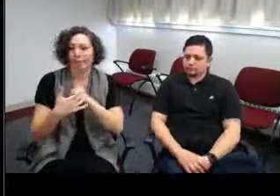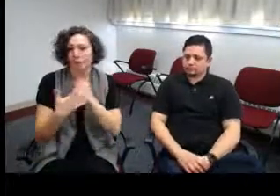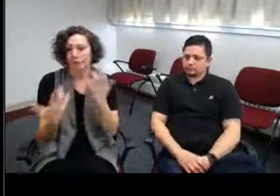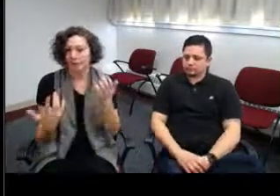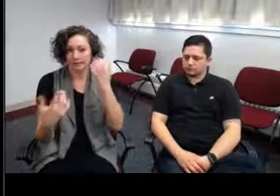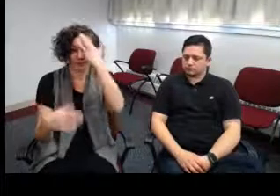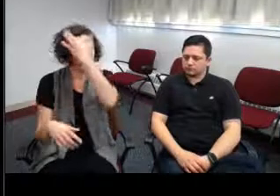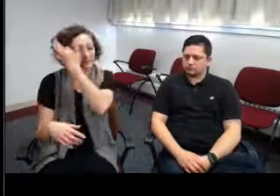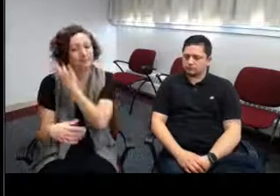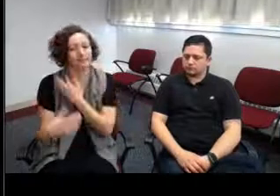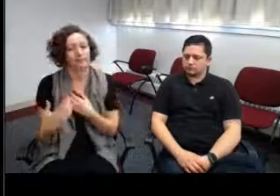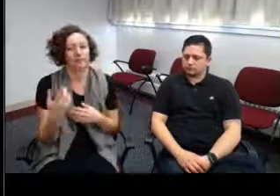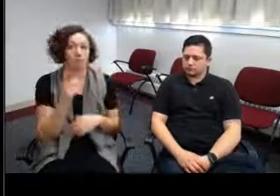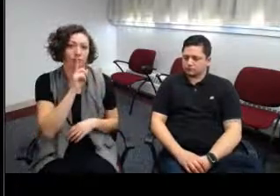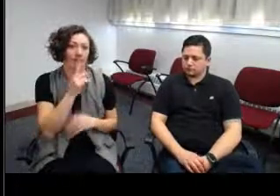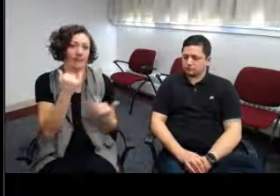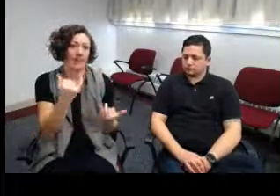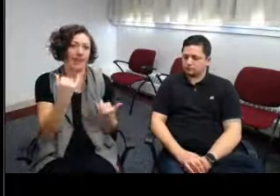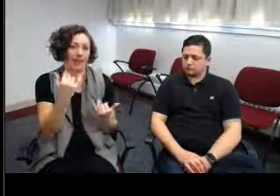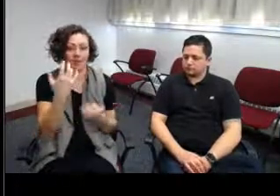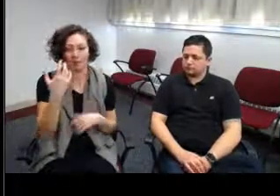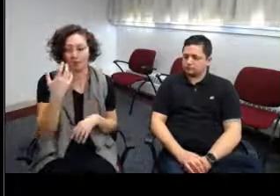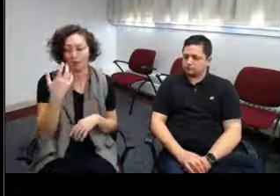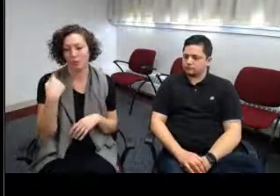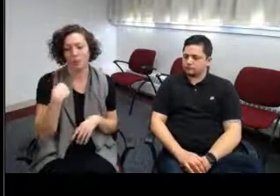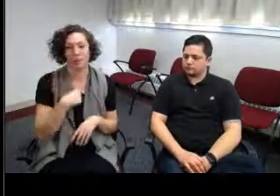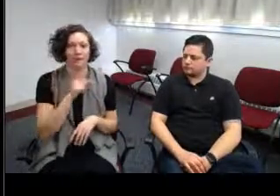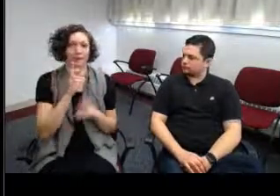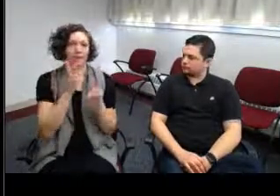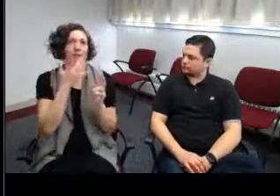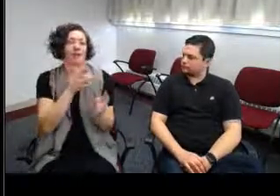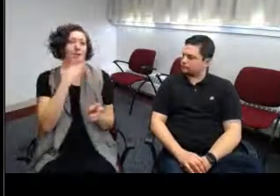Principle 6 is to take advantage of technology.